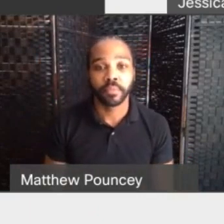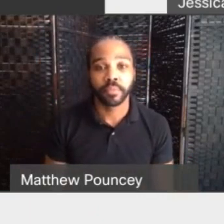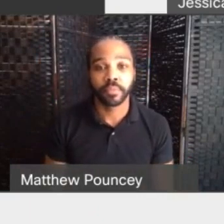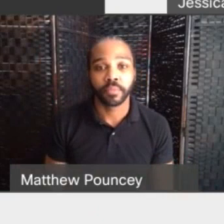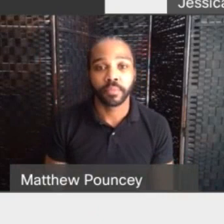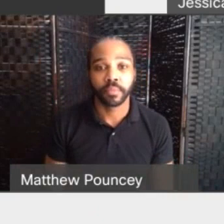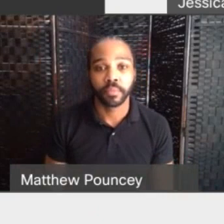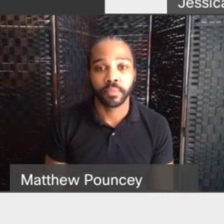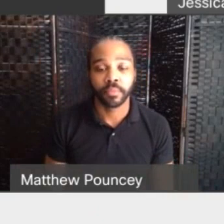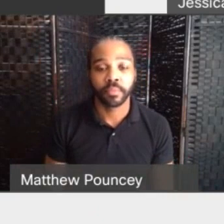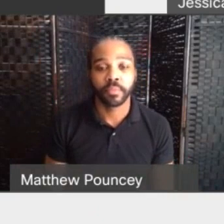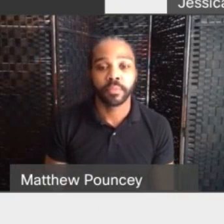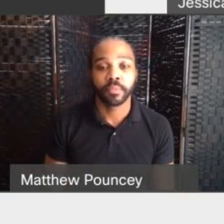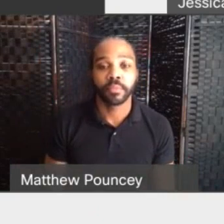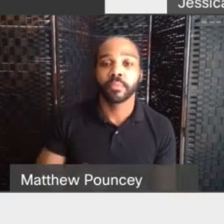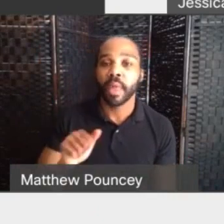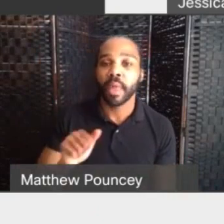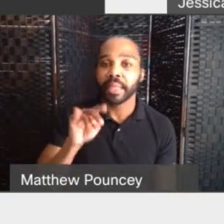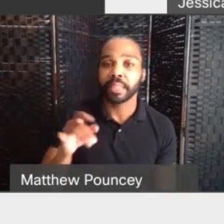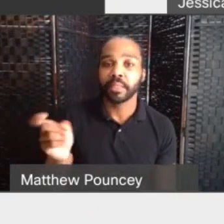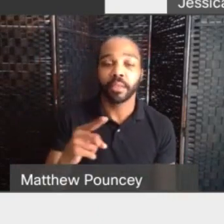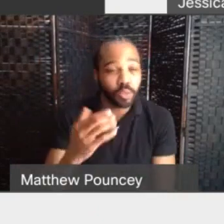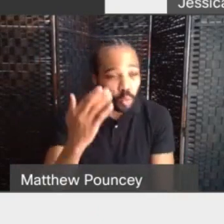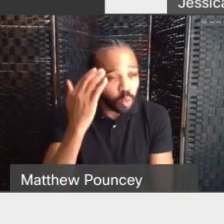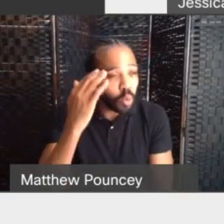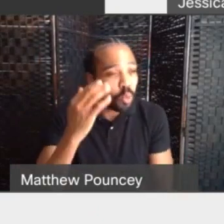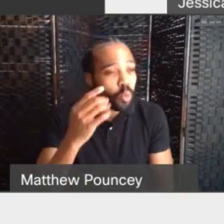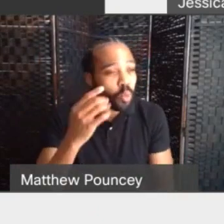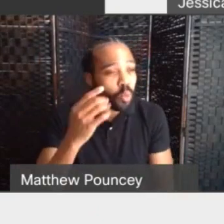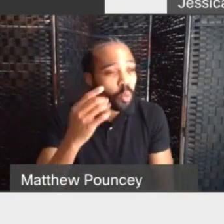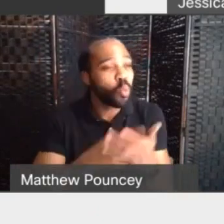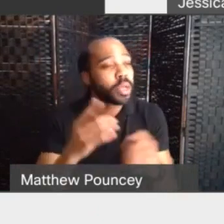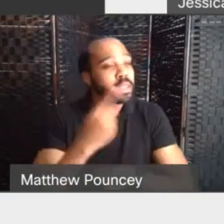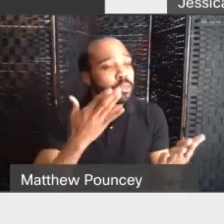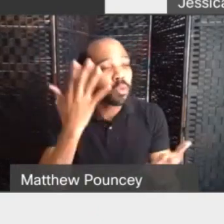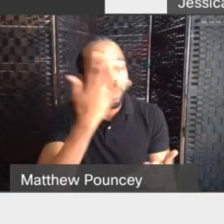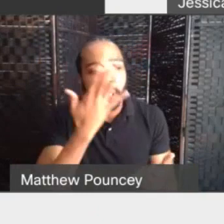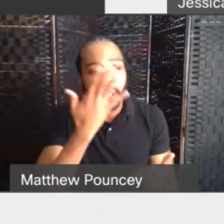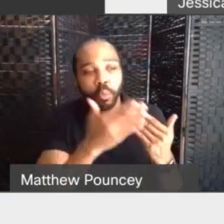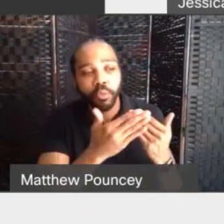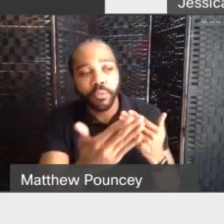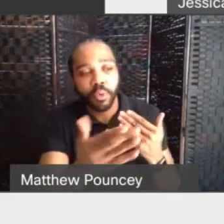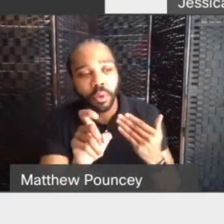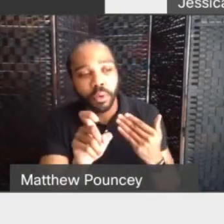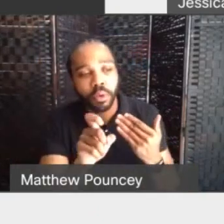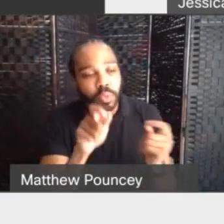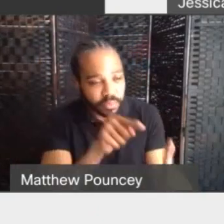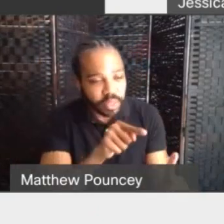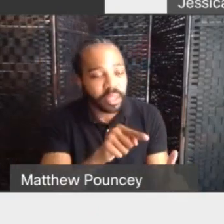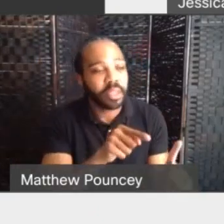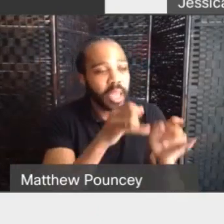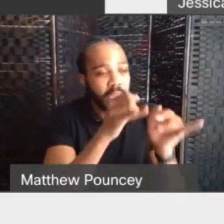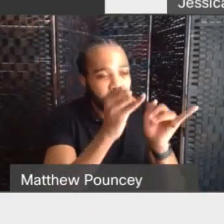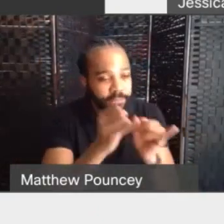Do we know what day services will look like moving forward, specifically individualized day services? Are